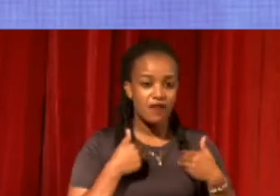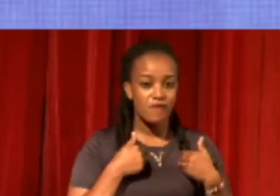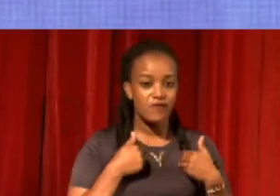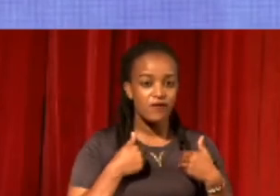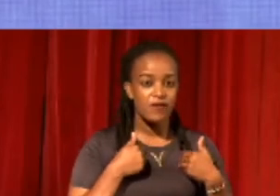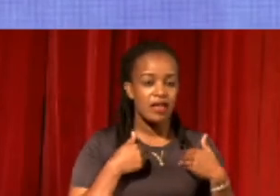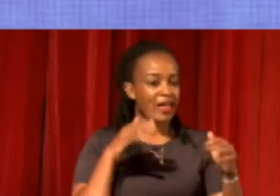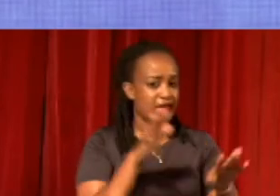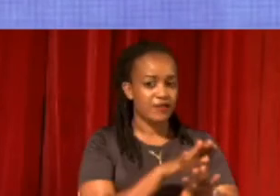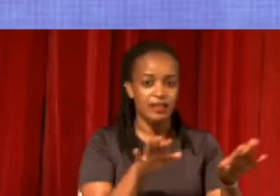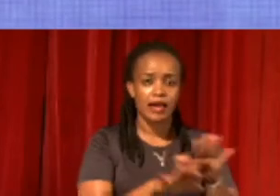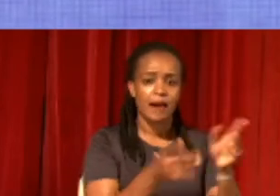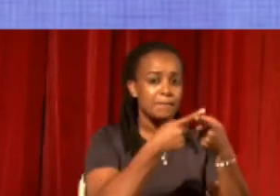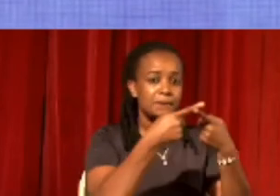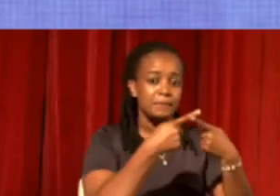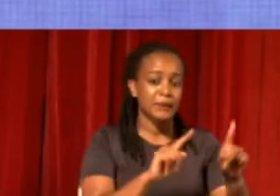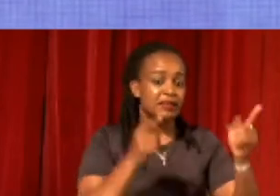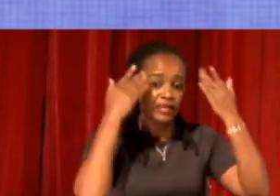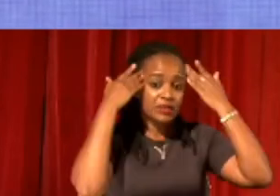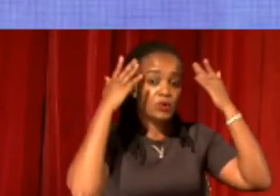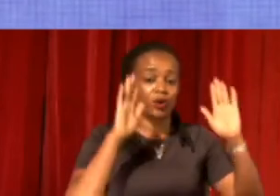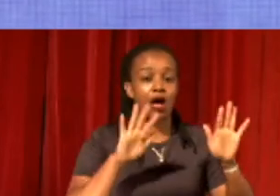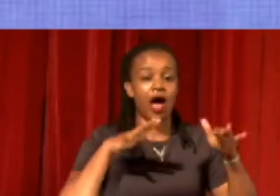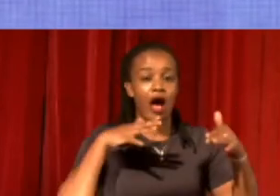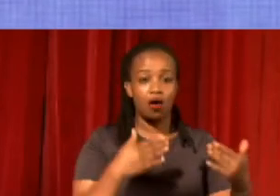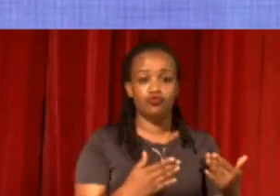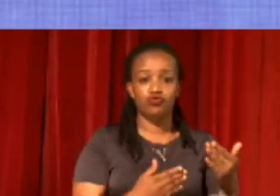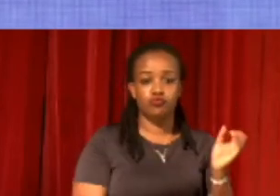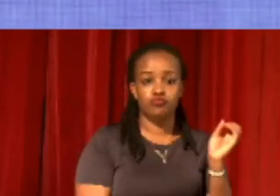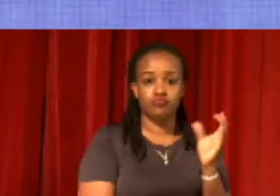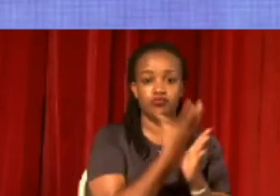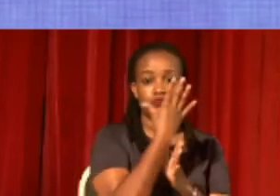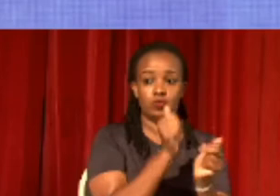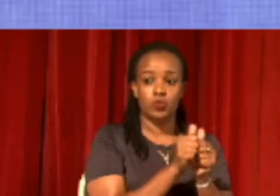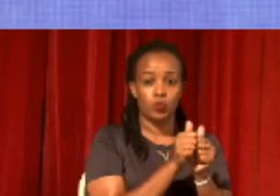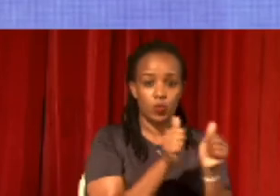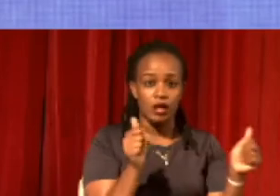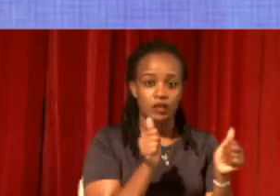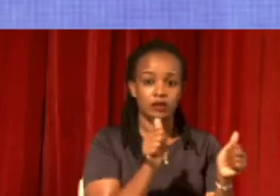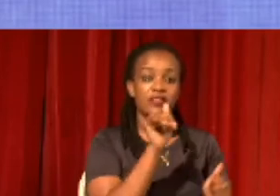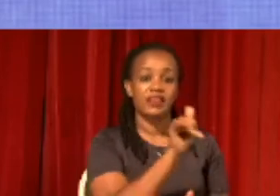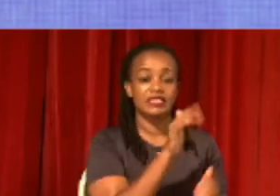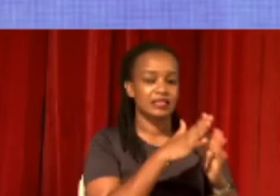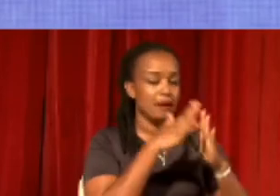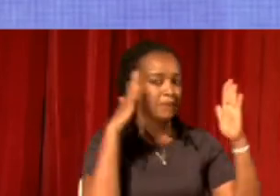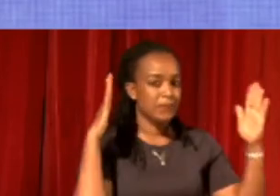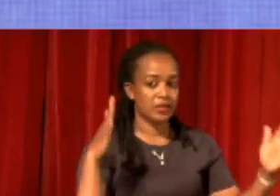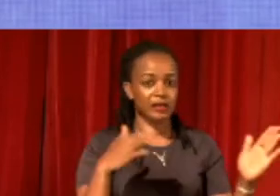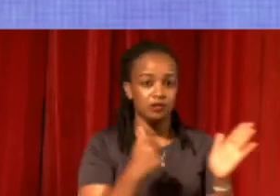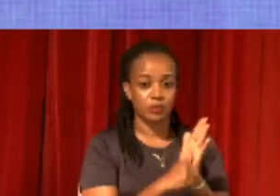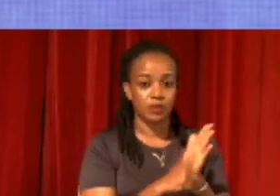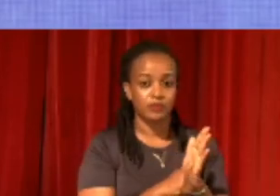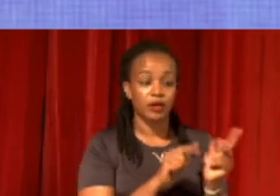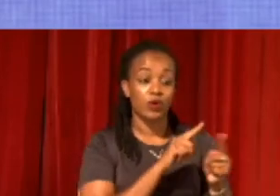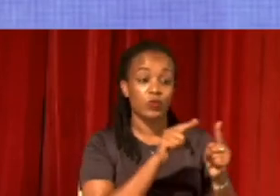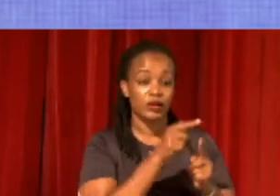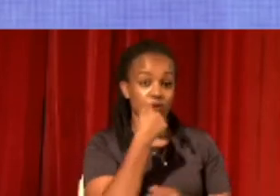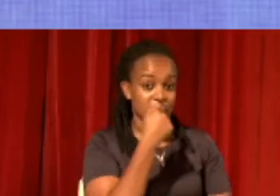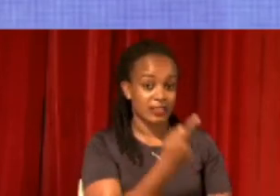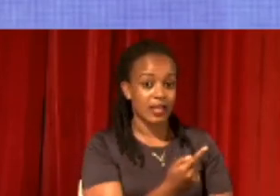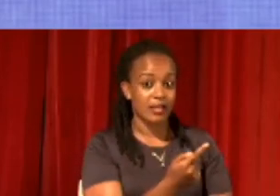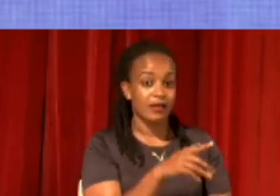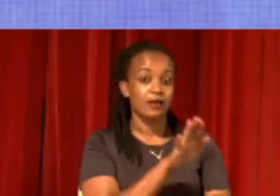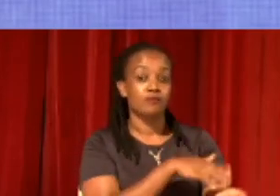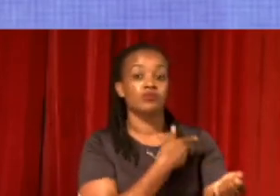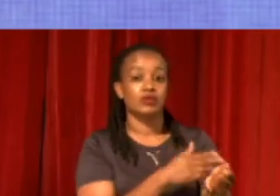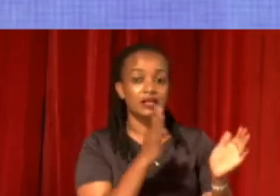have means of putting and packaging your craft. Mm. So that's the biggest problem. When you say that artists are not